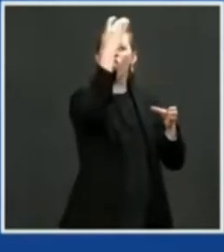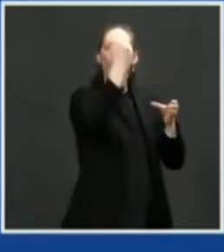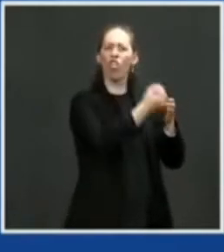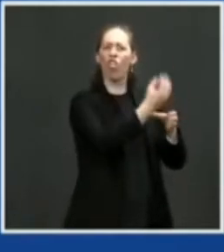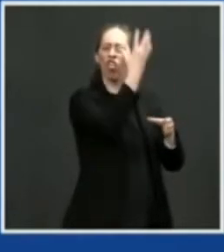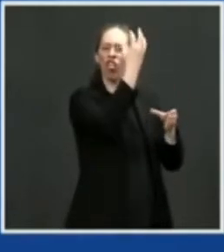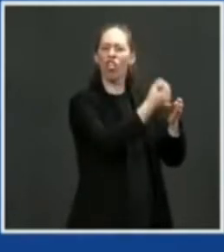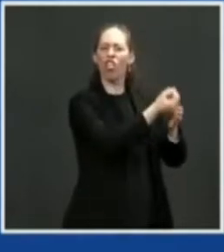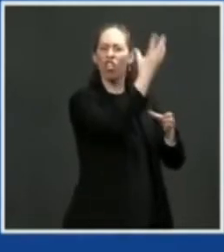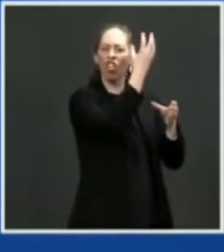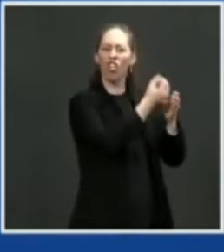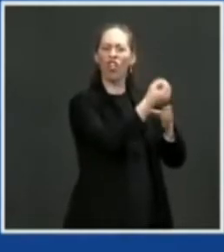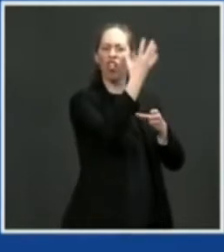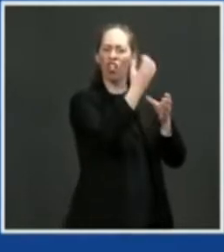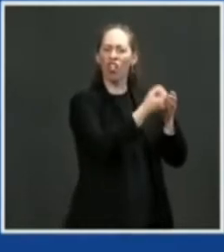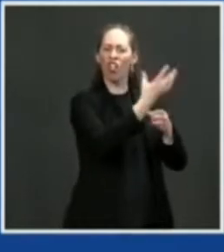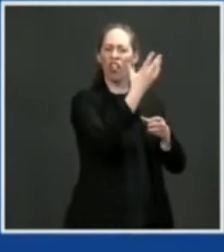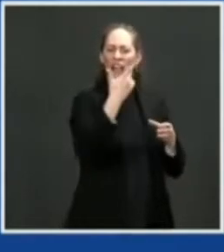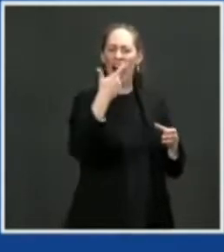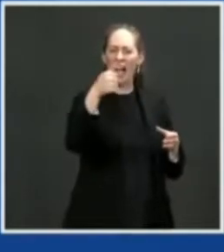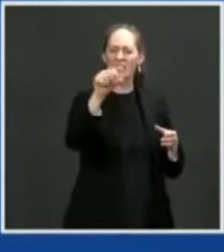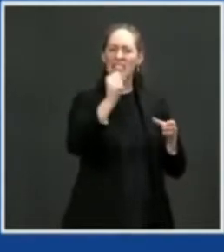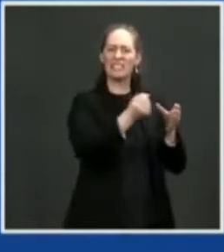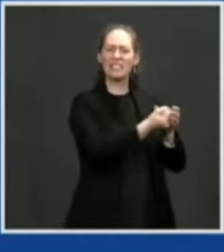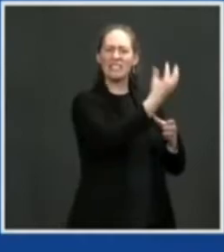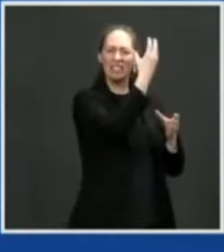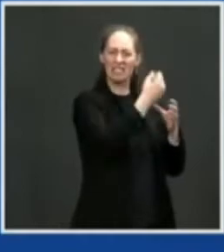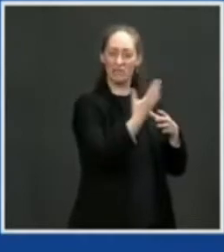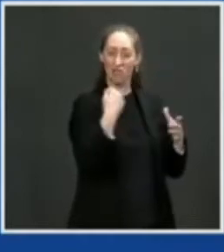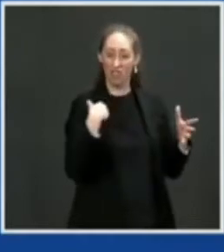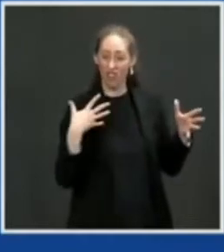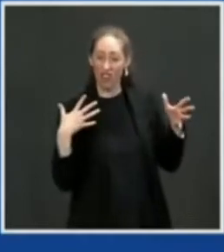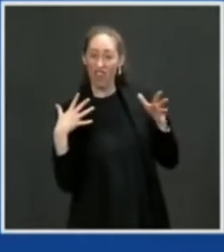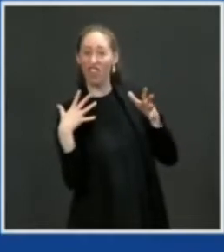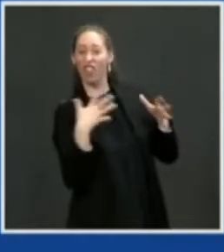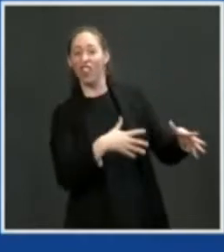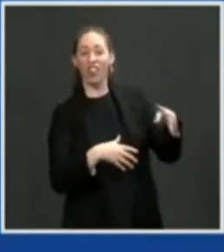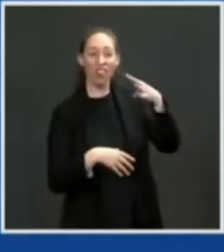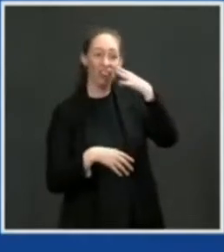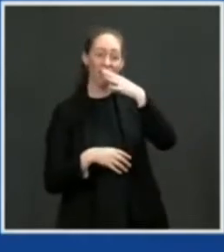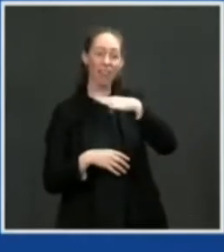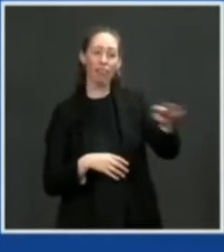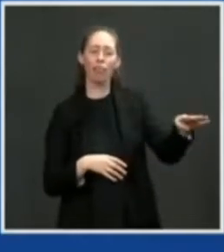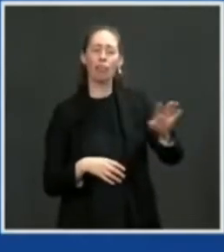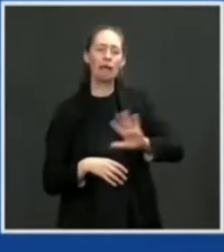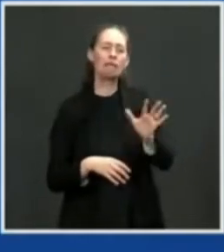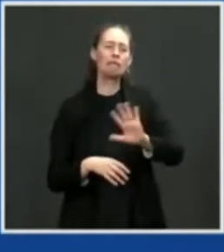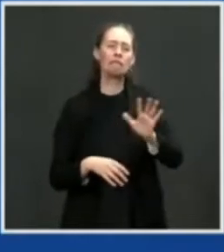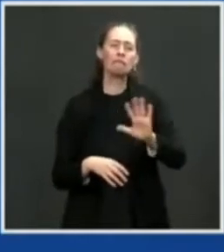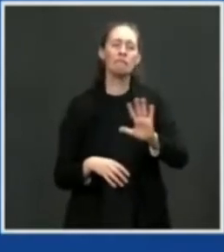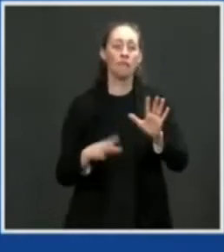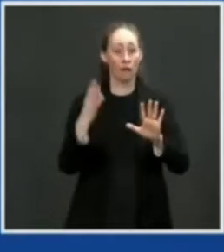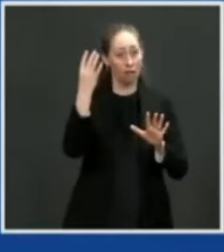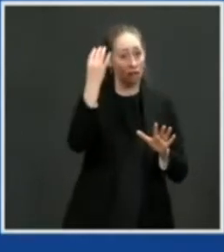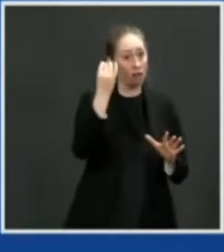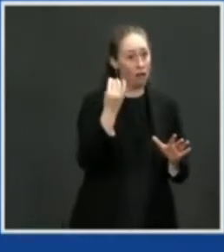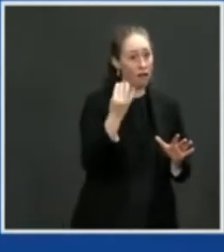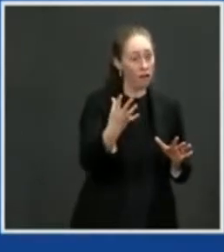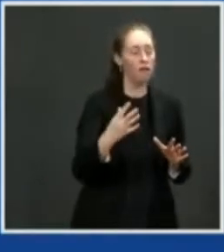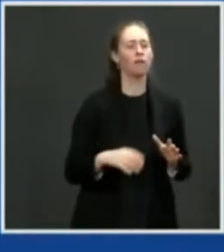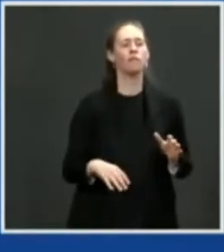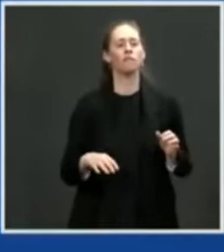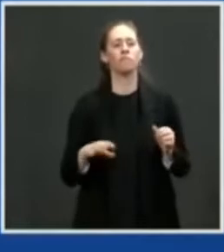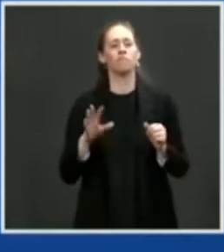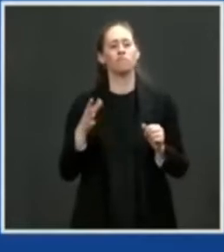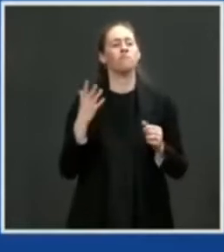Little children fall in there. Good smelling children way. down the well. We can That's put as sad. many pipe fitters and